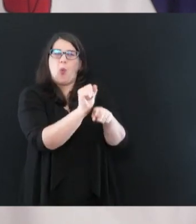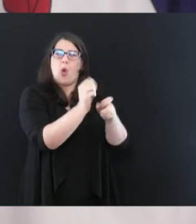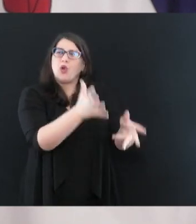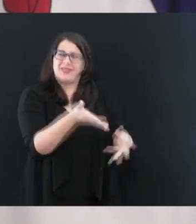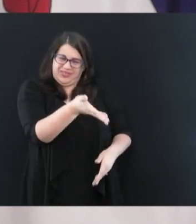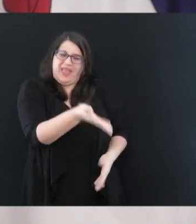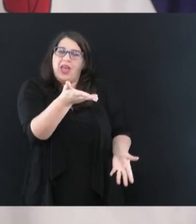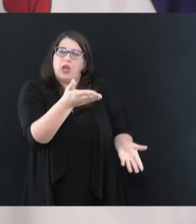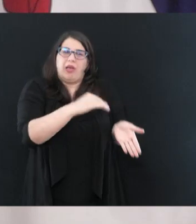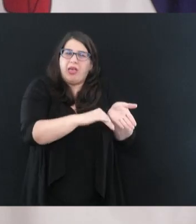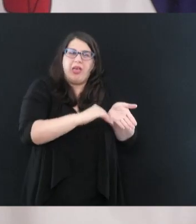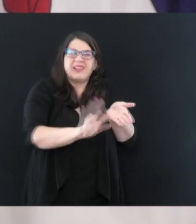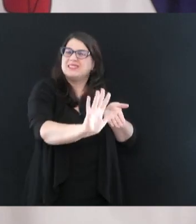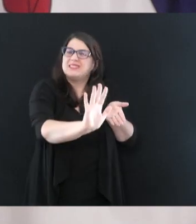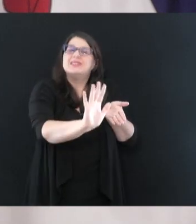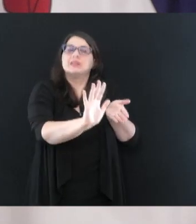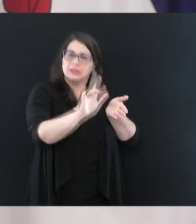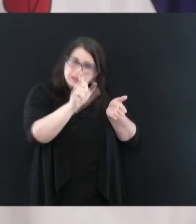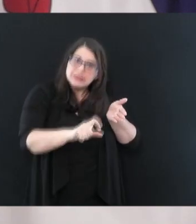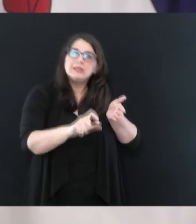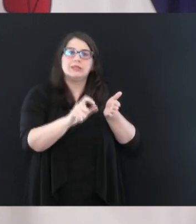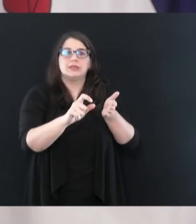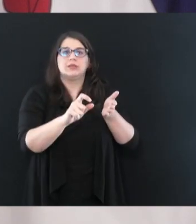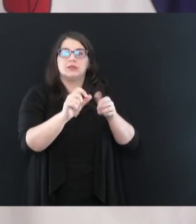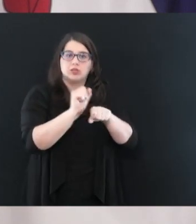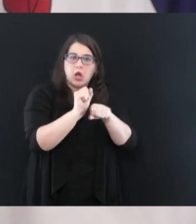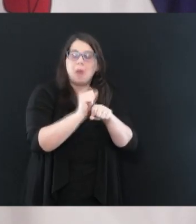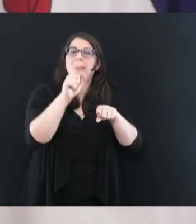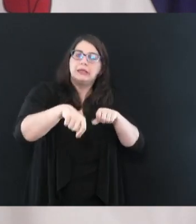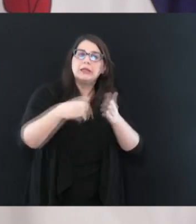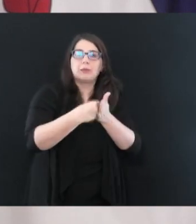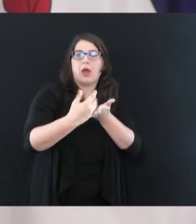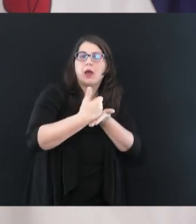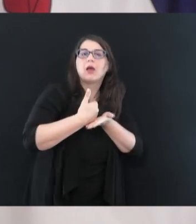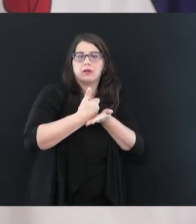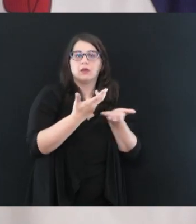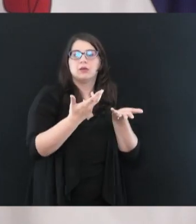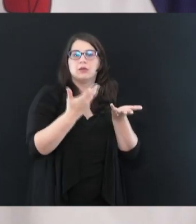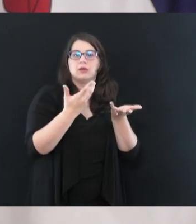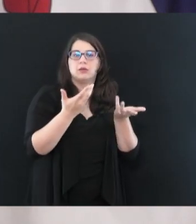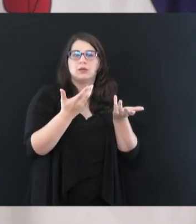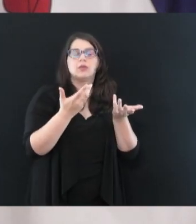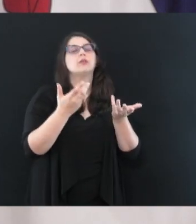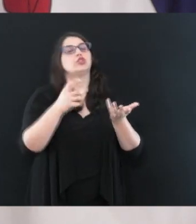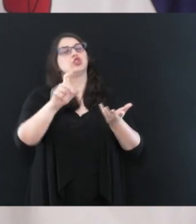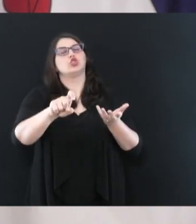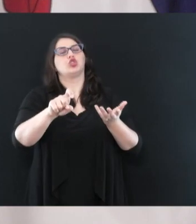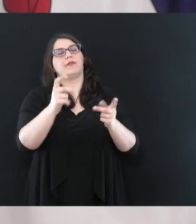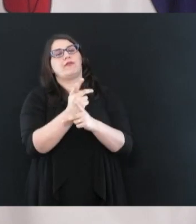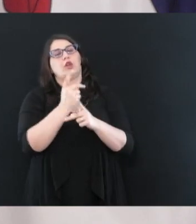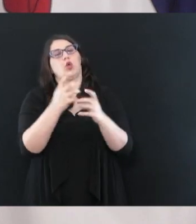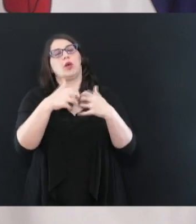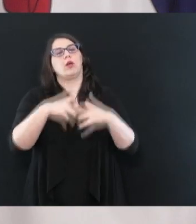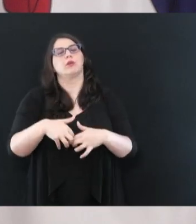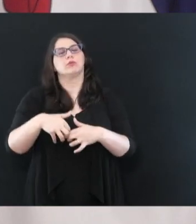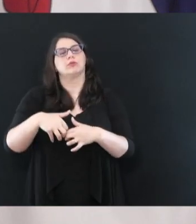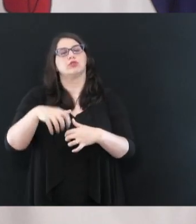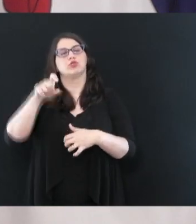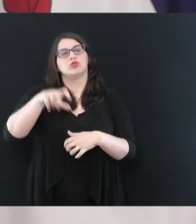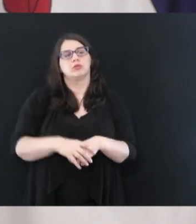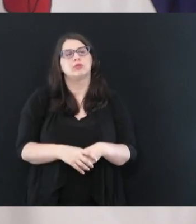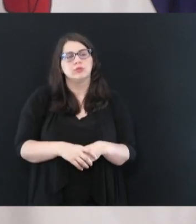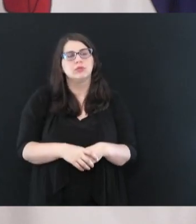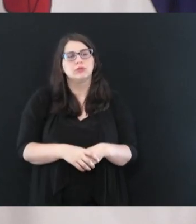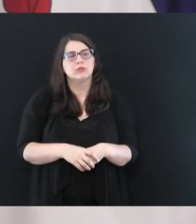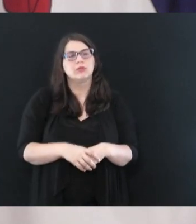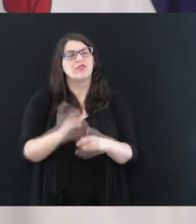You got business owners, employees that need the job, need to work, and we ought to be able to figure this out, to be able to handle this in a safe